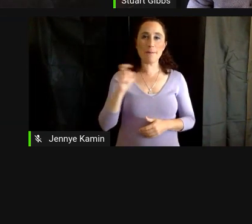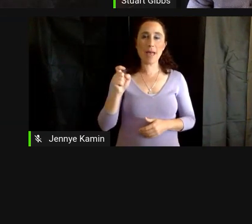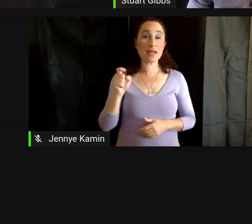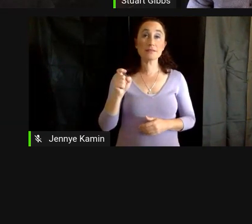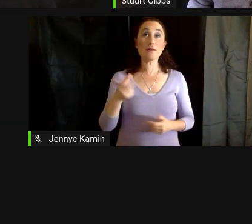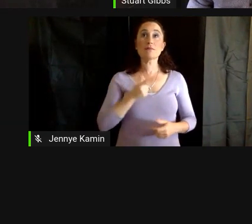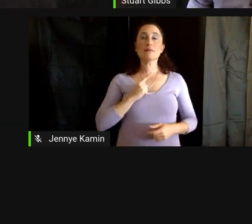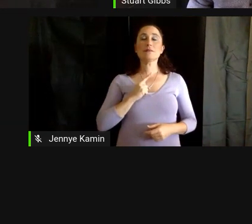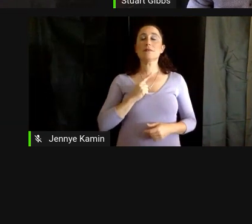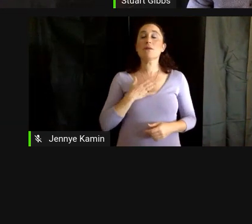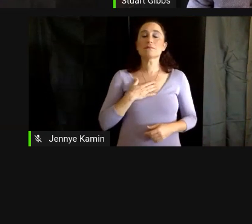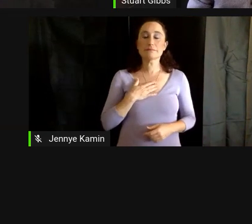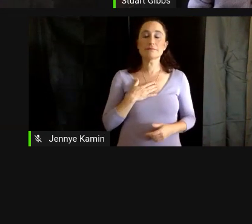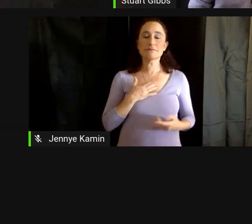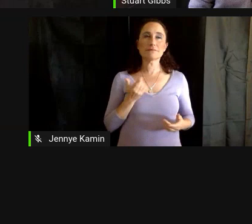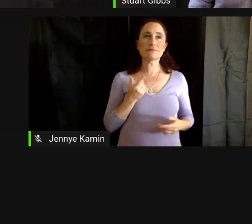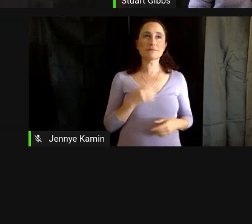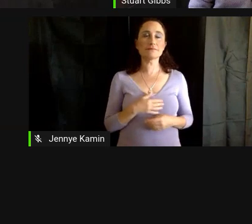Okay,